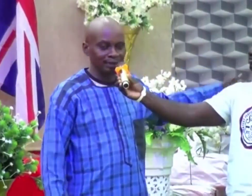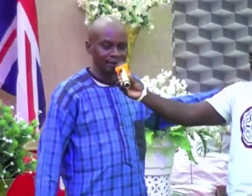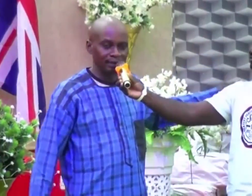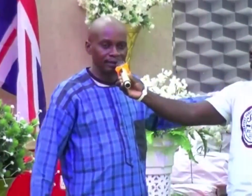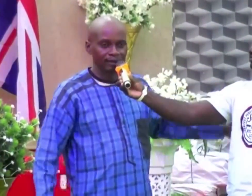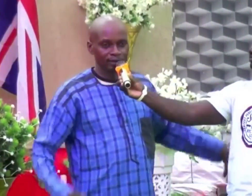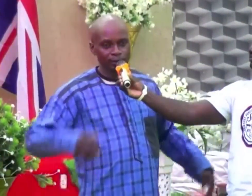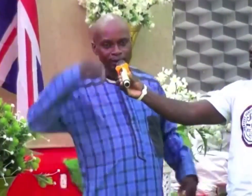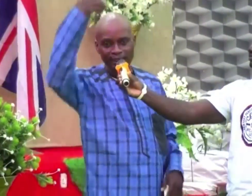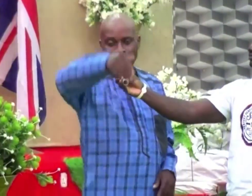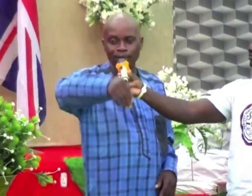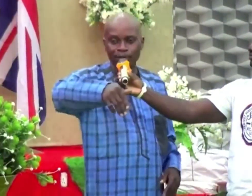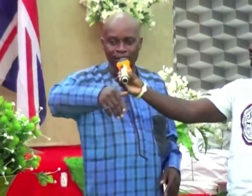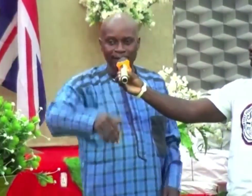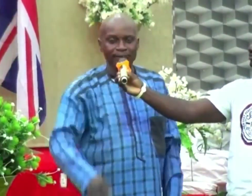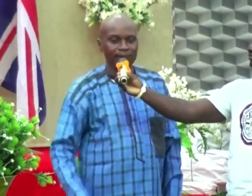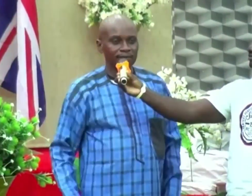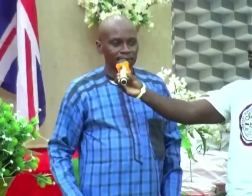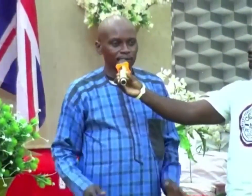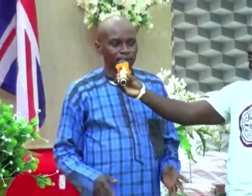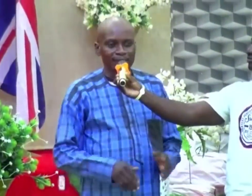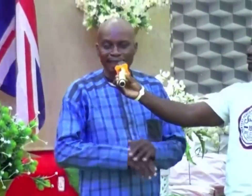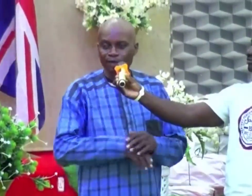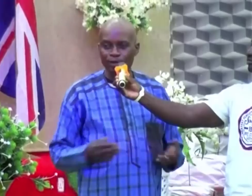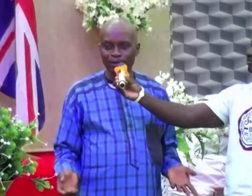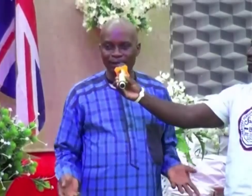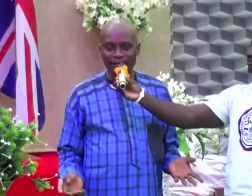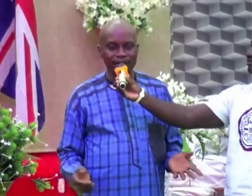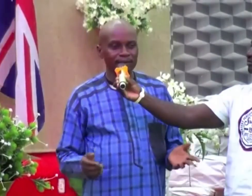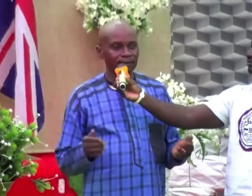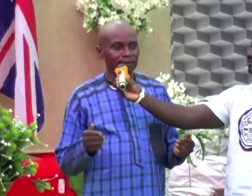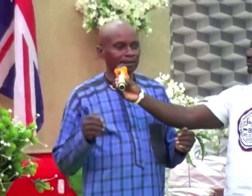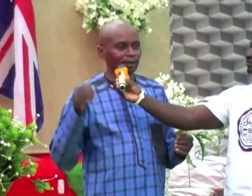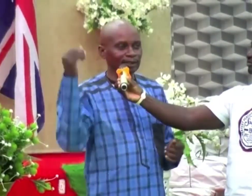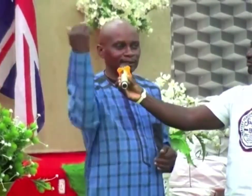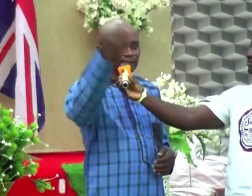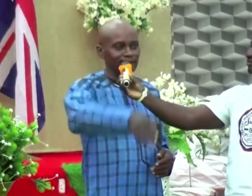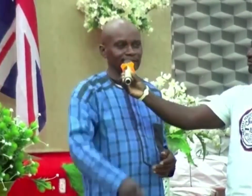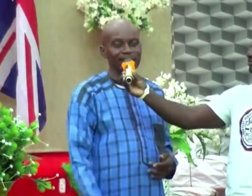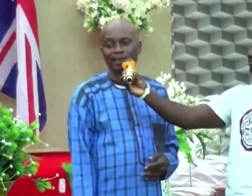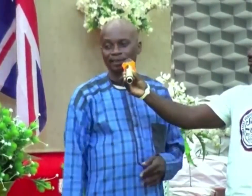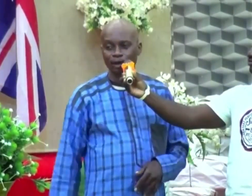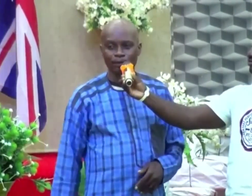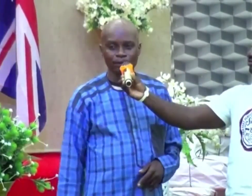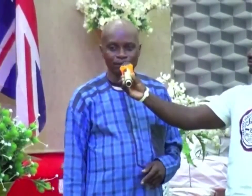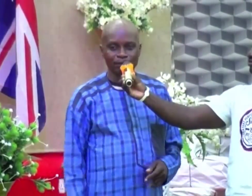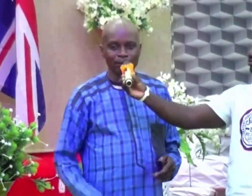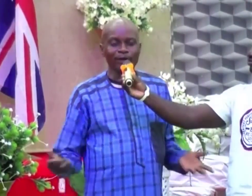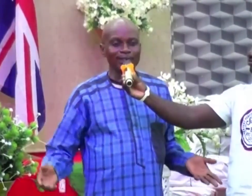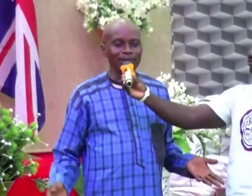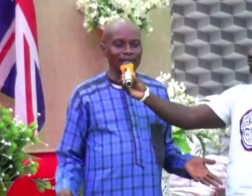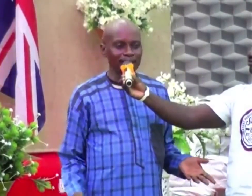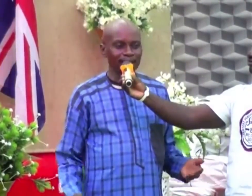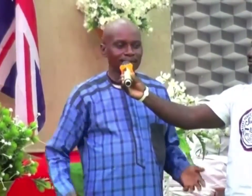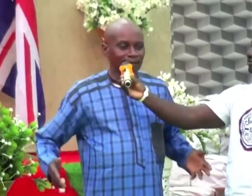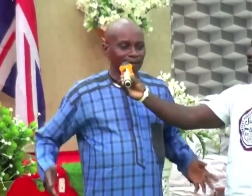Galaxy. So, but eyin e mo gba. So, gba ta ku o nbi bai. timbo ni ki nti e de shop mo ko